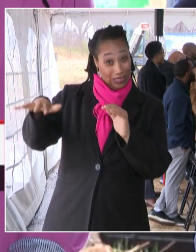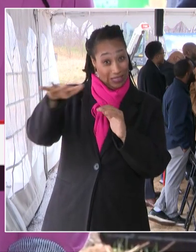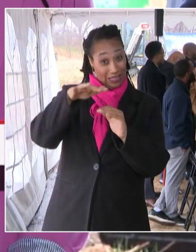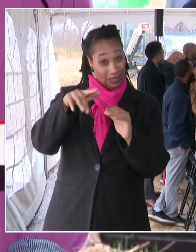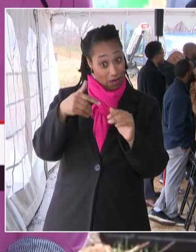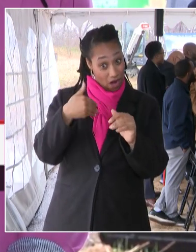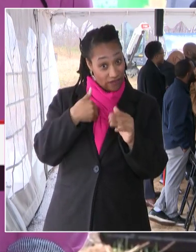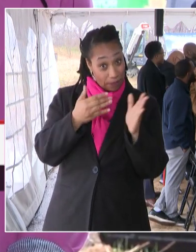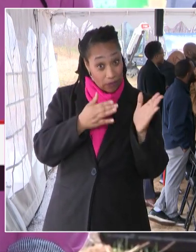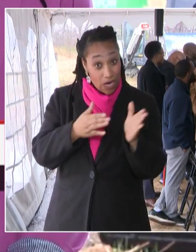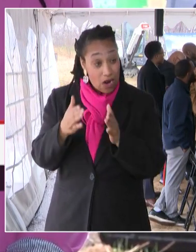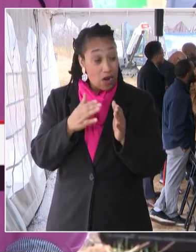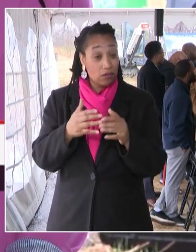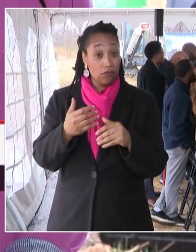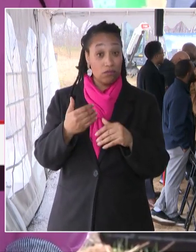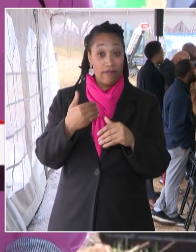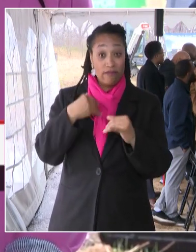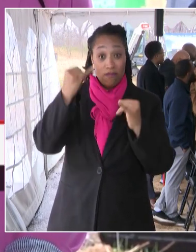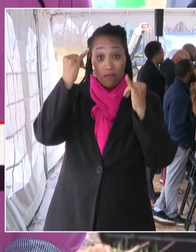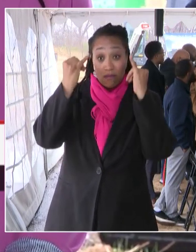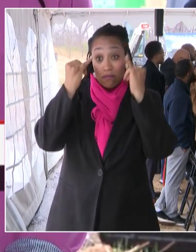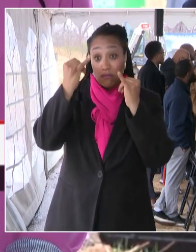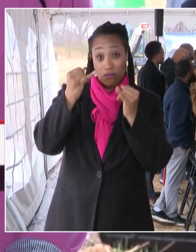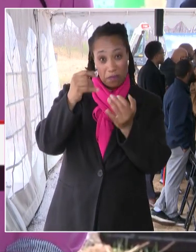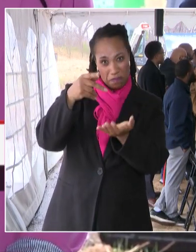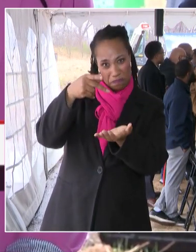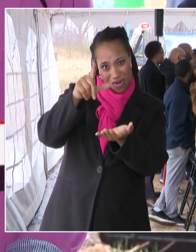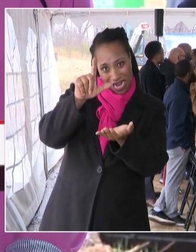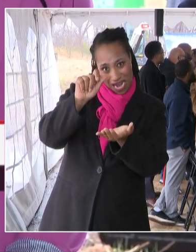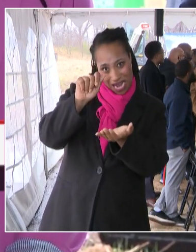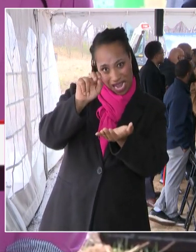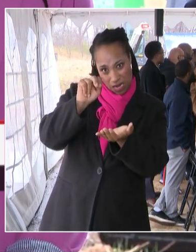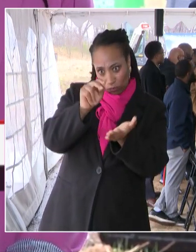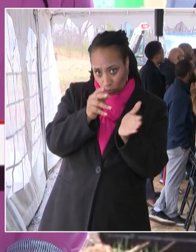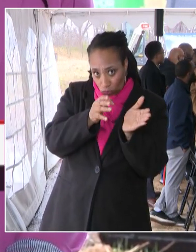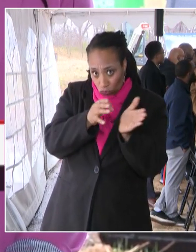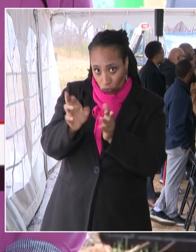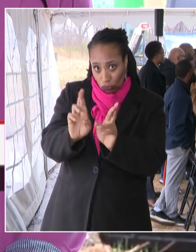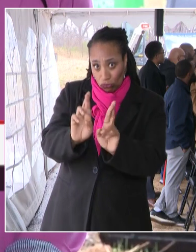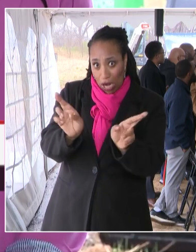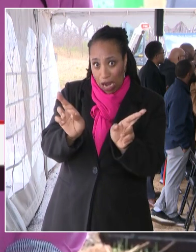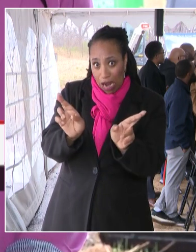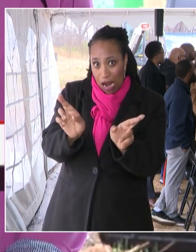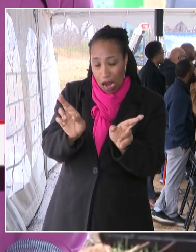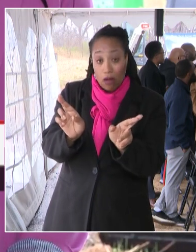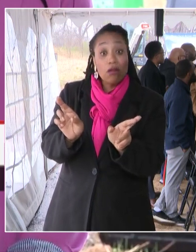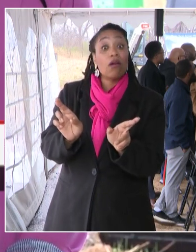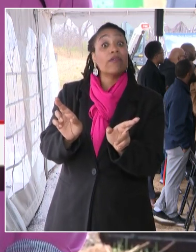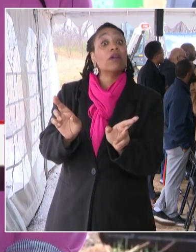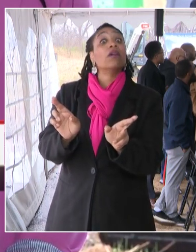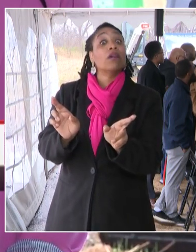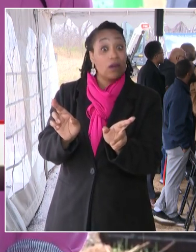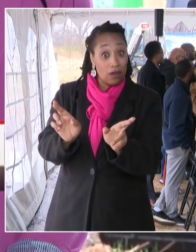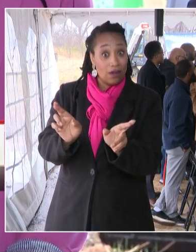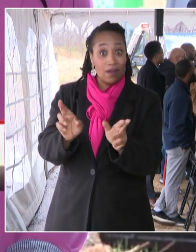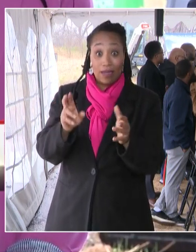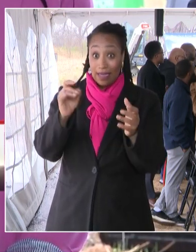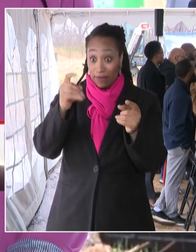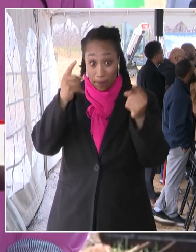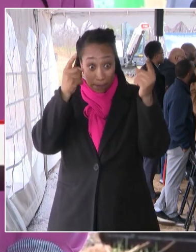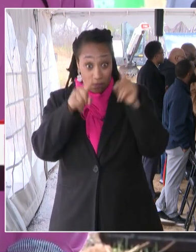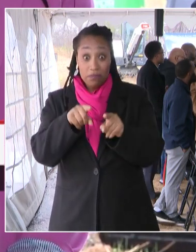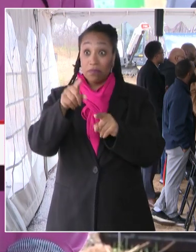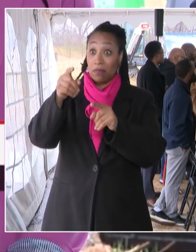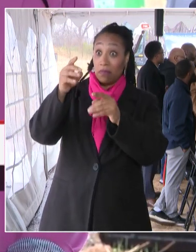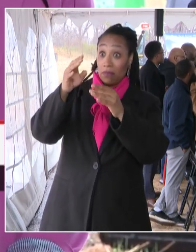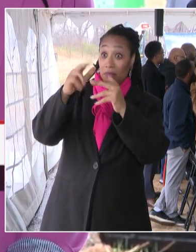this case, there was a kind of something to organize around, and I think they just did a good